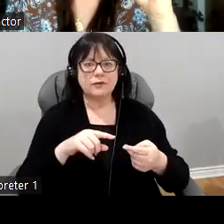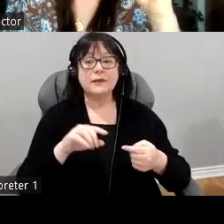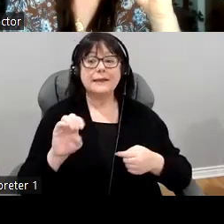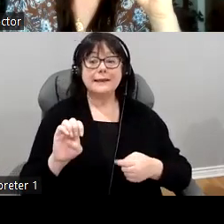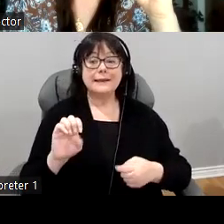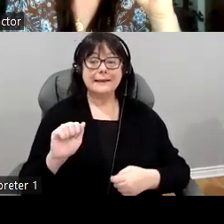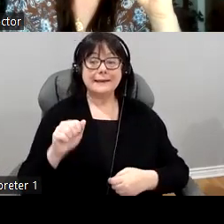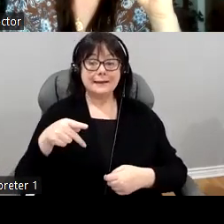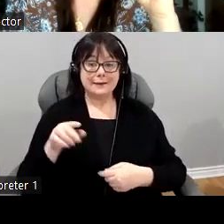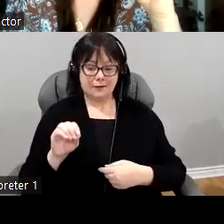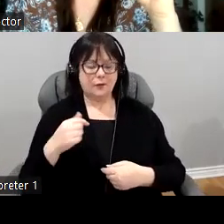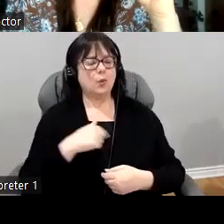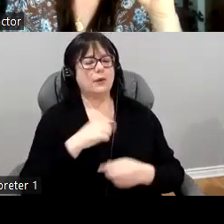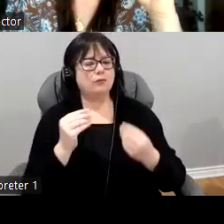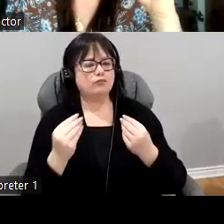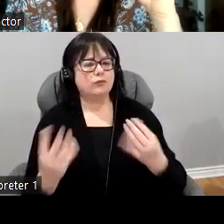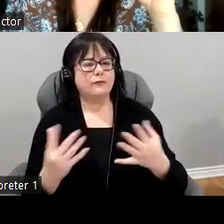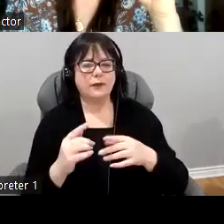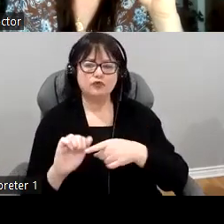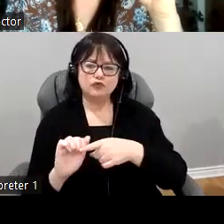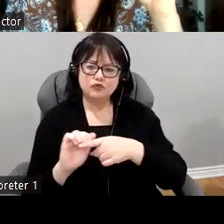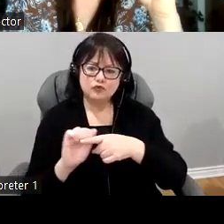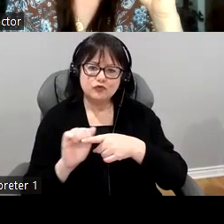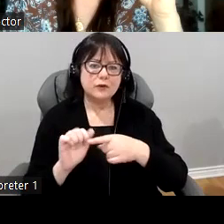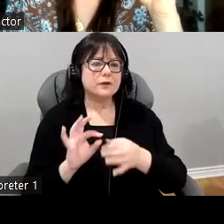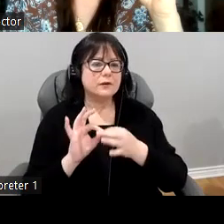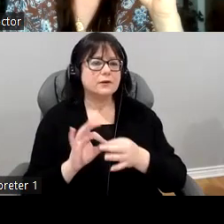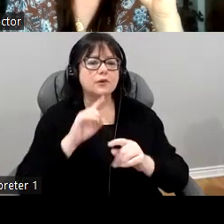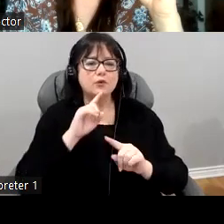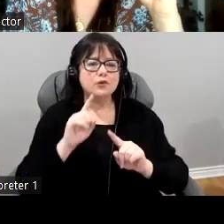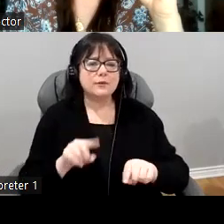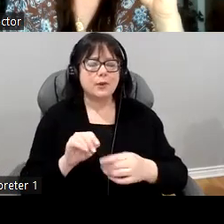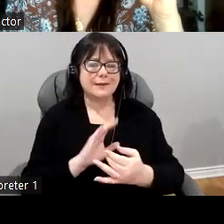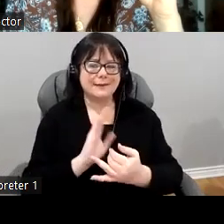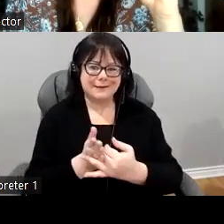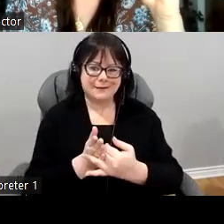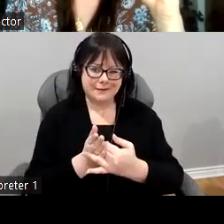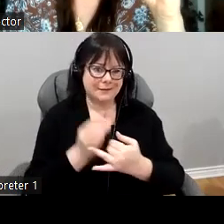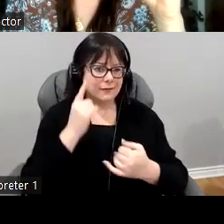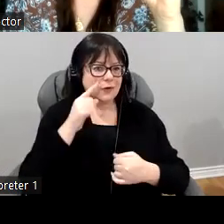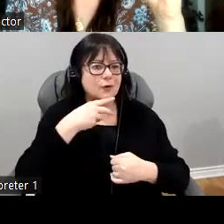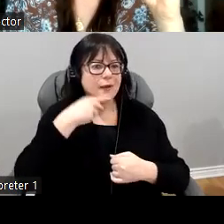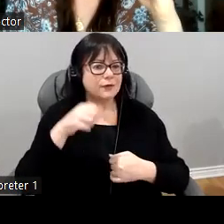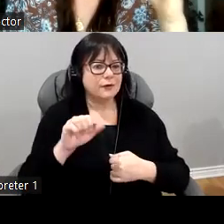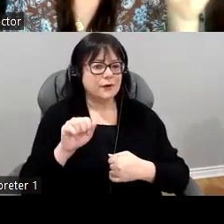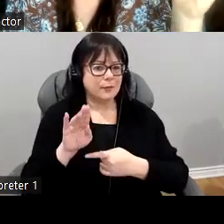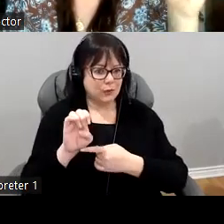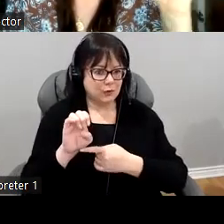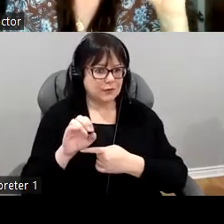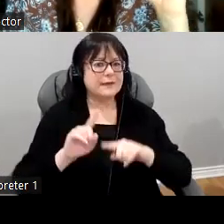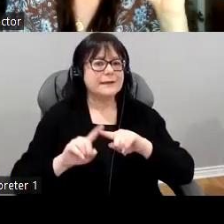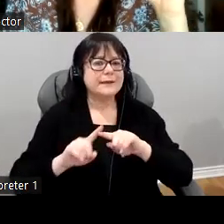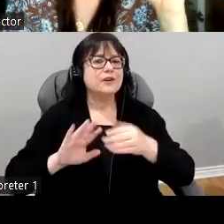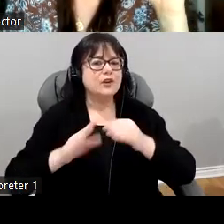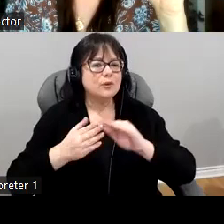of training on around elder abuse response and intervention for community paramedicine programs